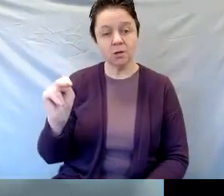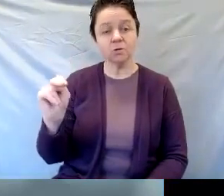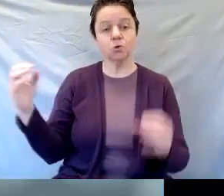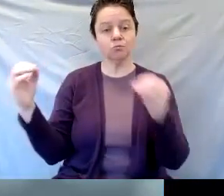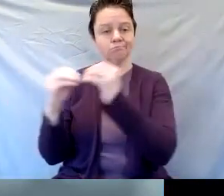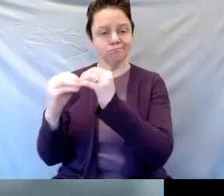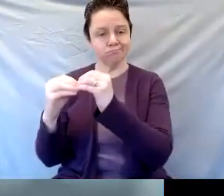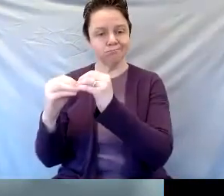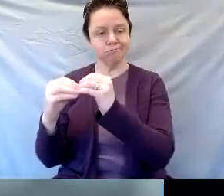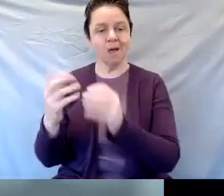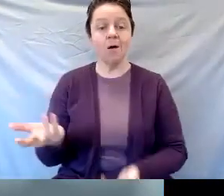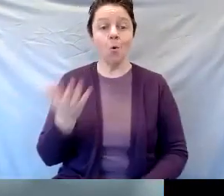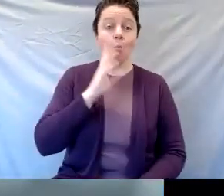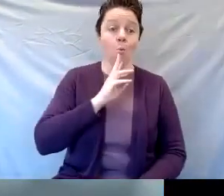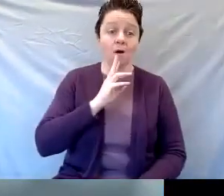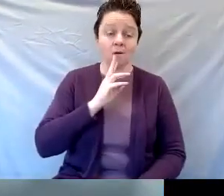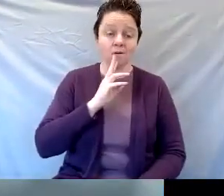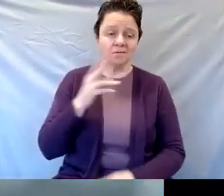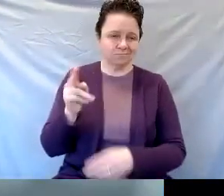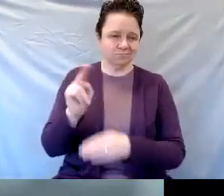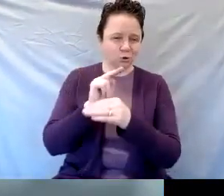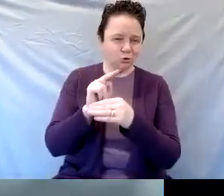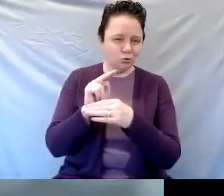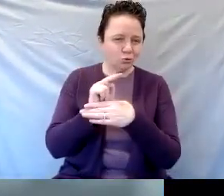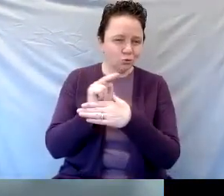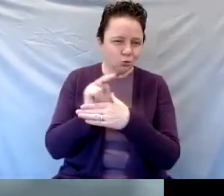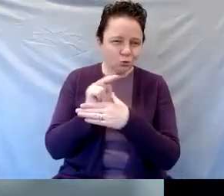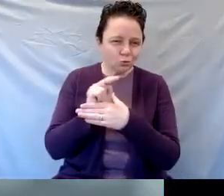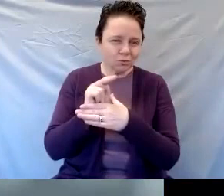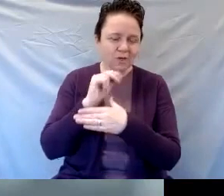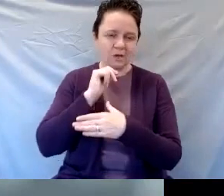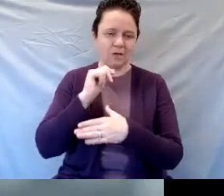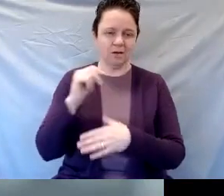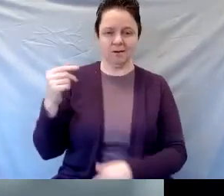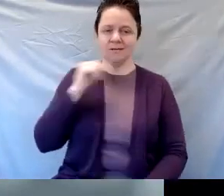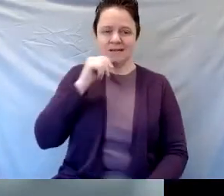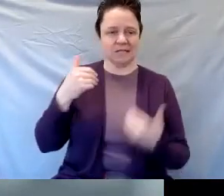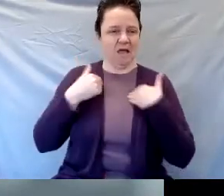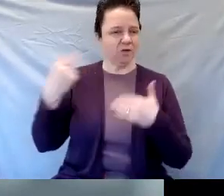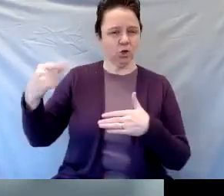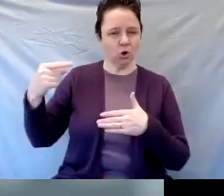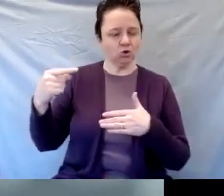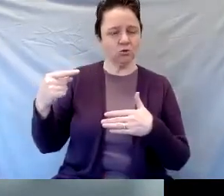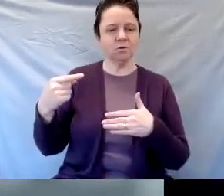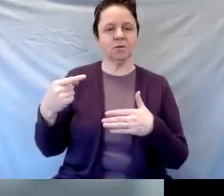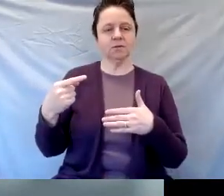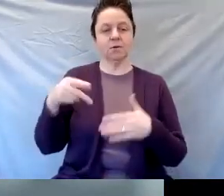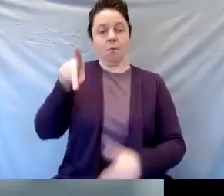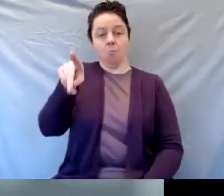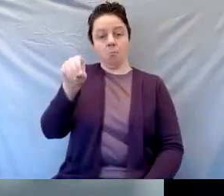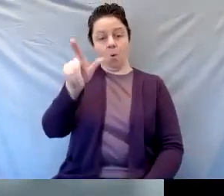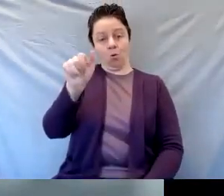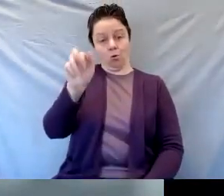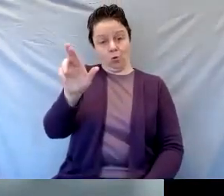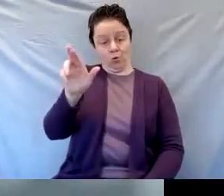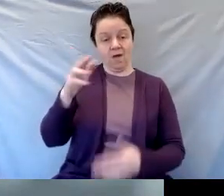be a neutral molecule, so it doesn't have a charge, but it is polar. And polar molecules have some pretty interesting,